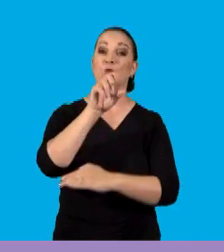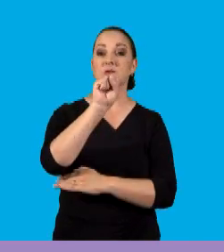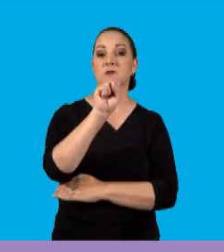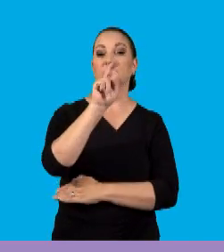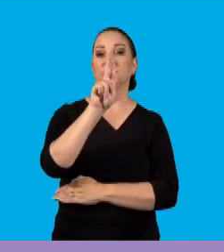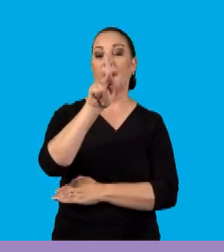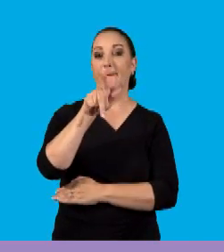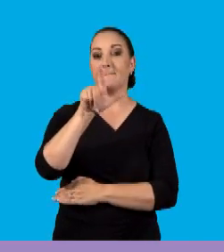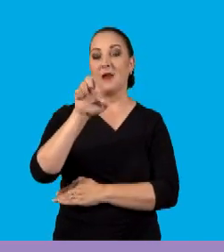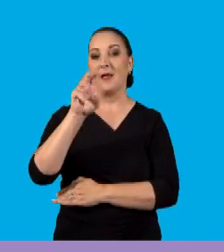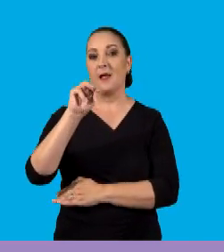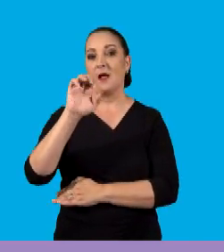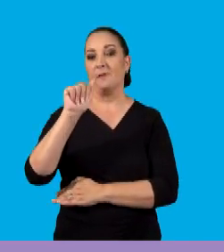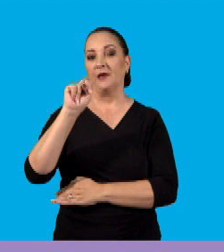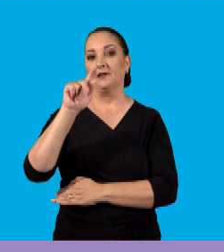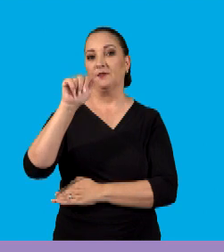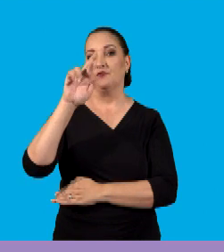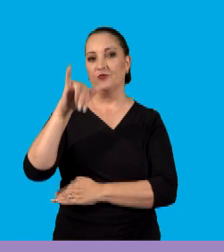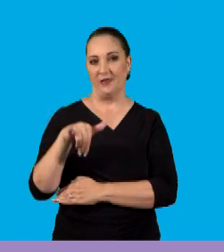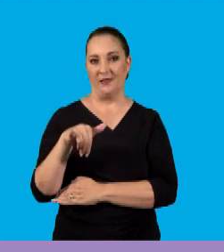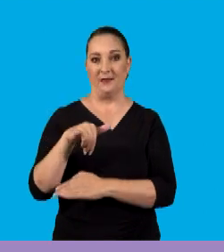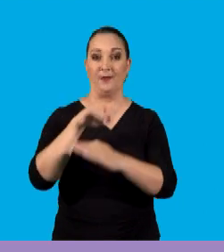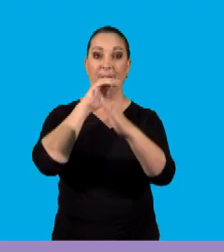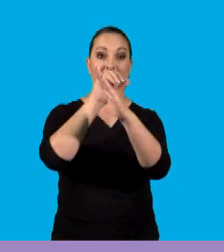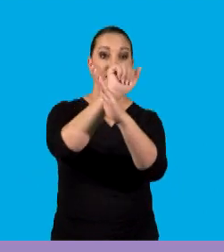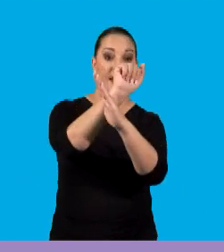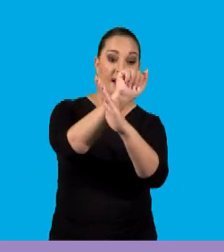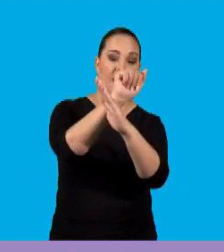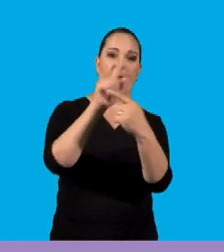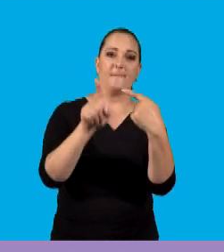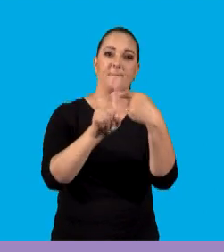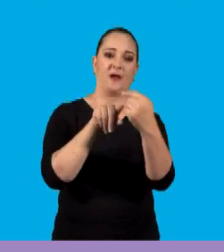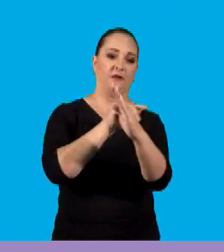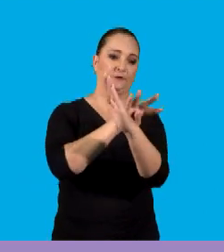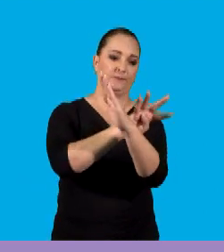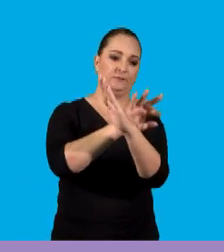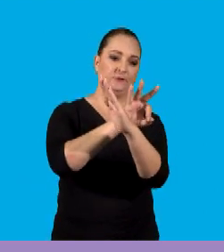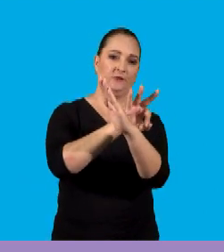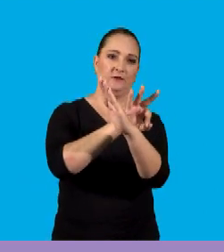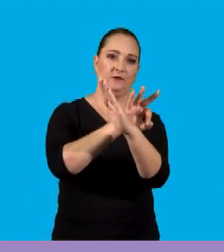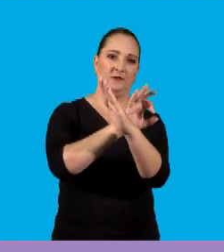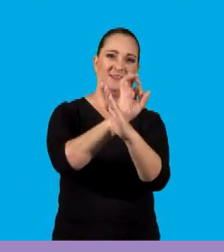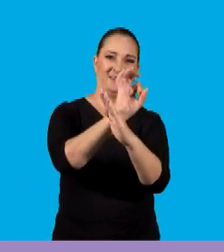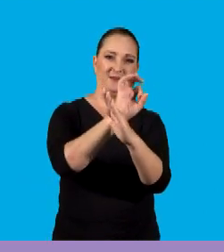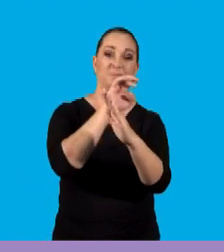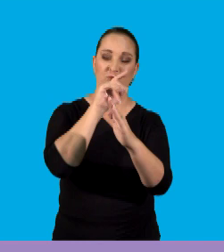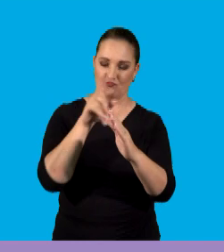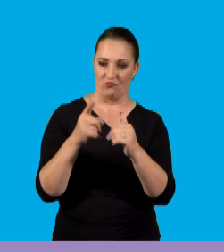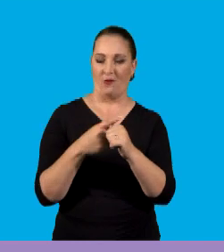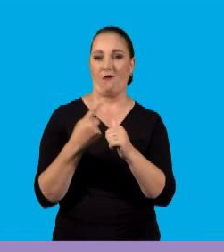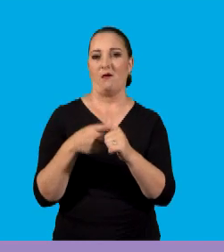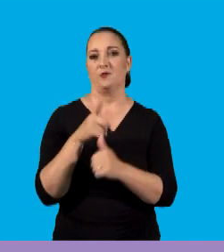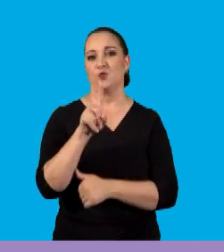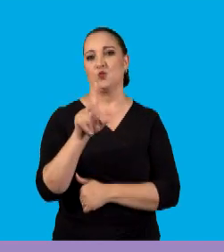they are supplementary. And so angle A plus angle 43 degrees equals